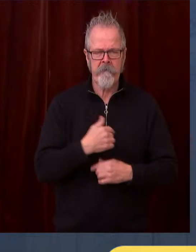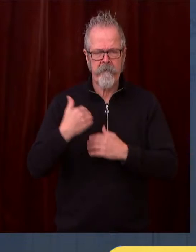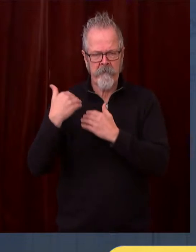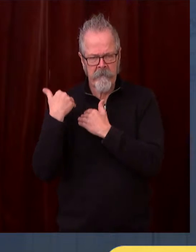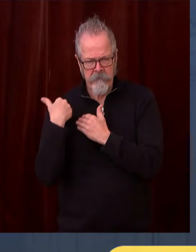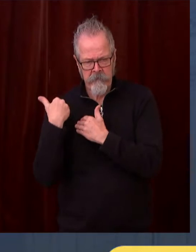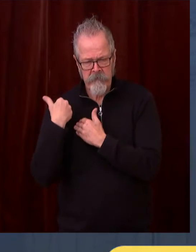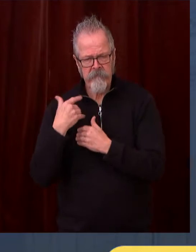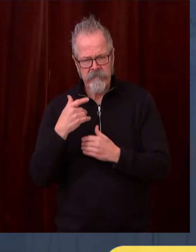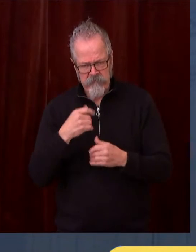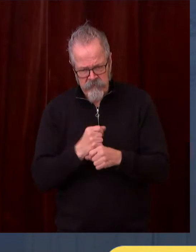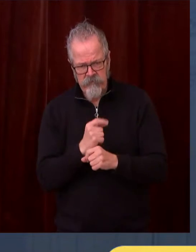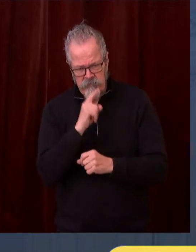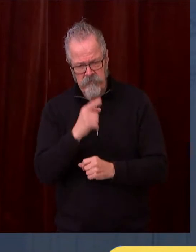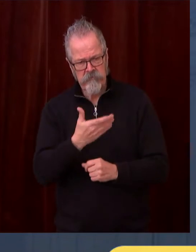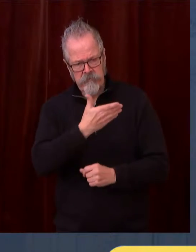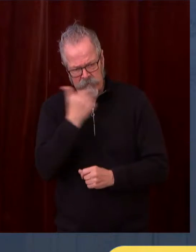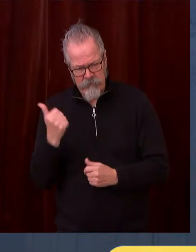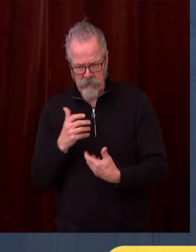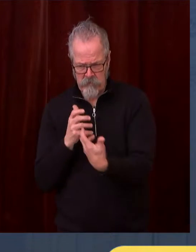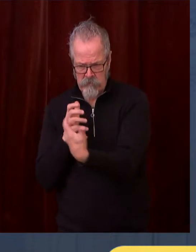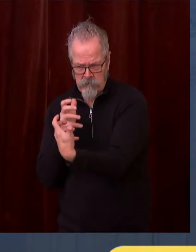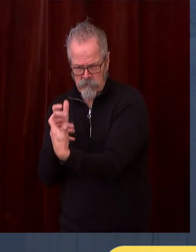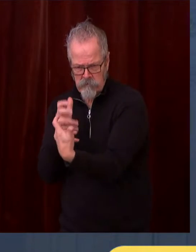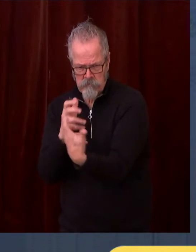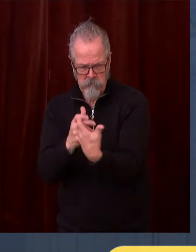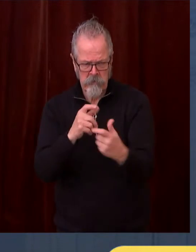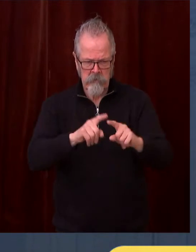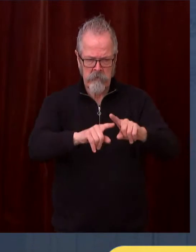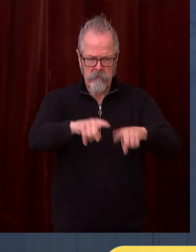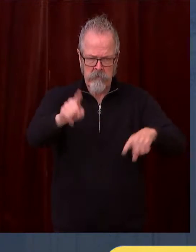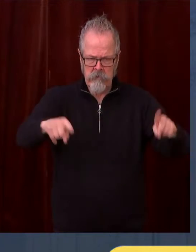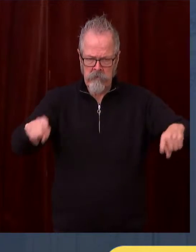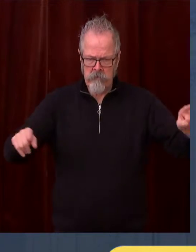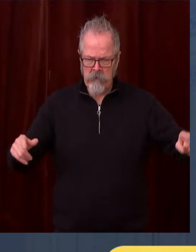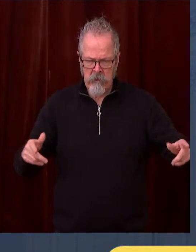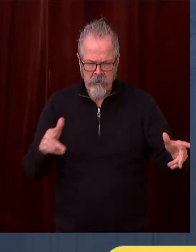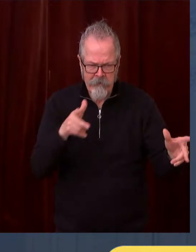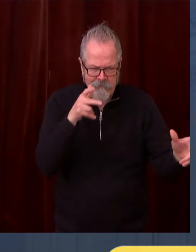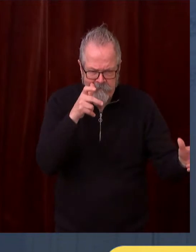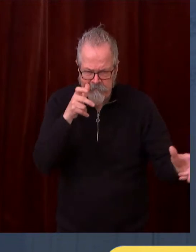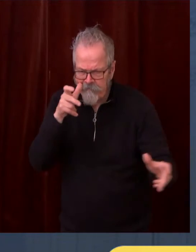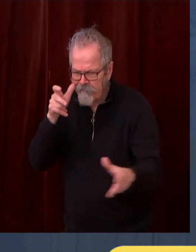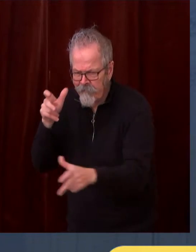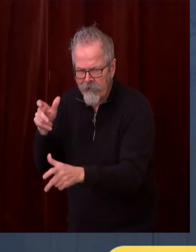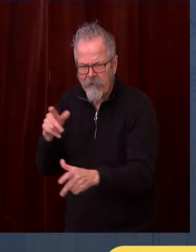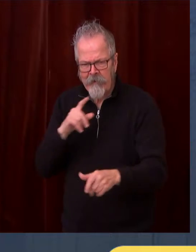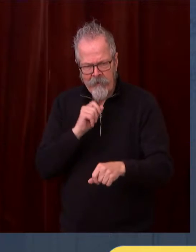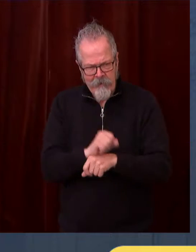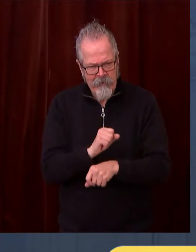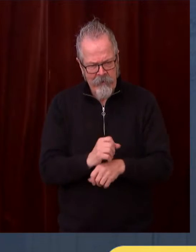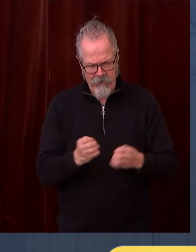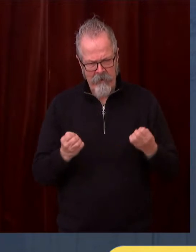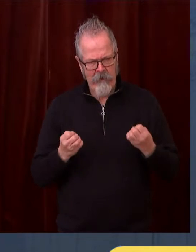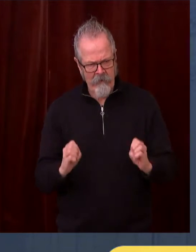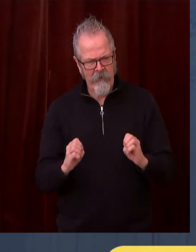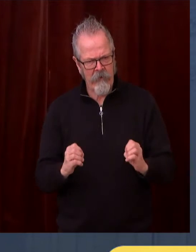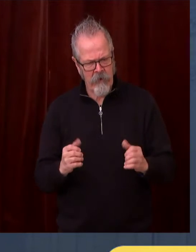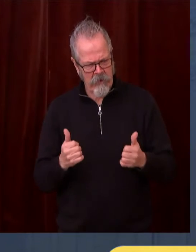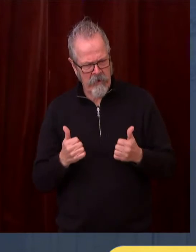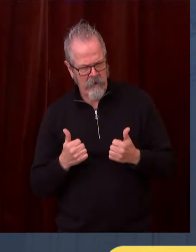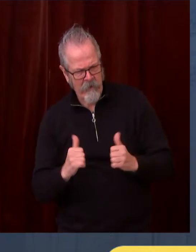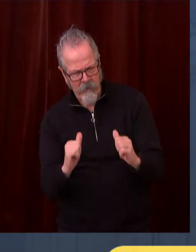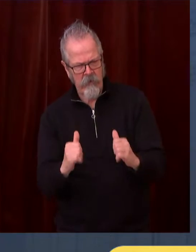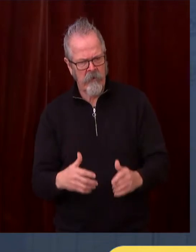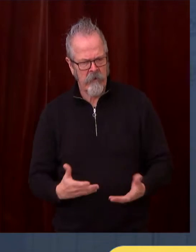evidence I've shown or seen that there is safety throughout ethnic groups, and that we will